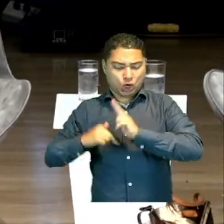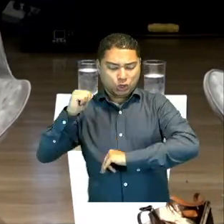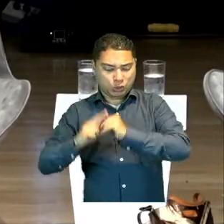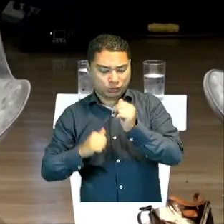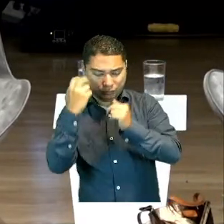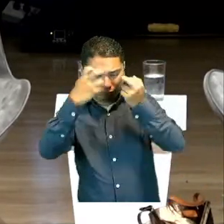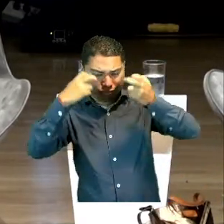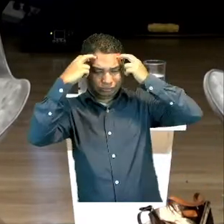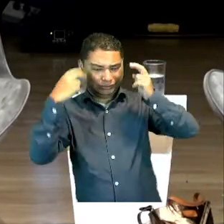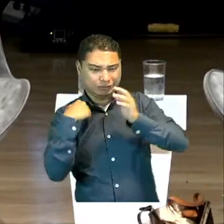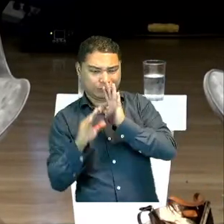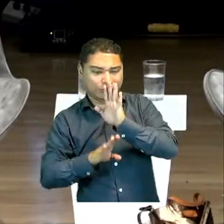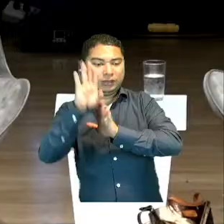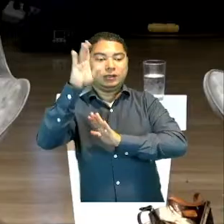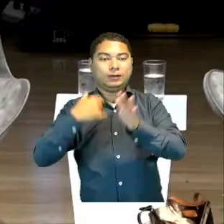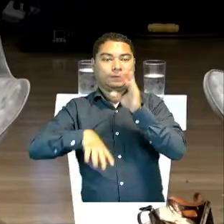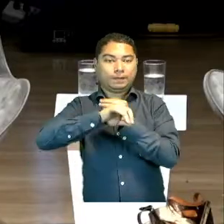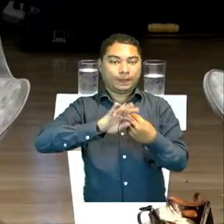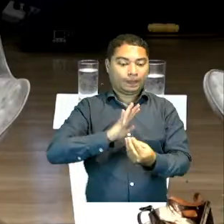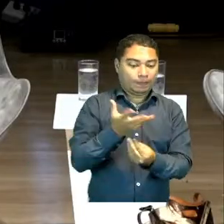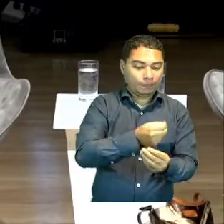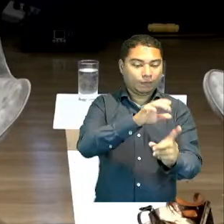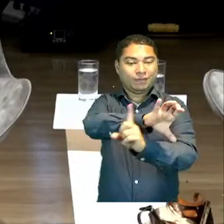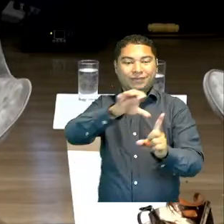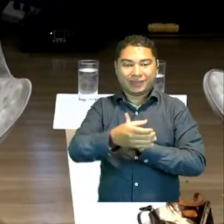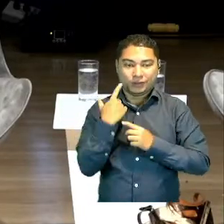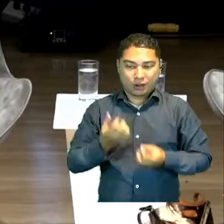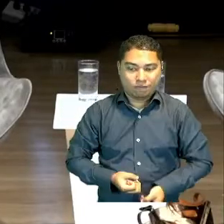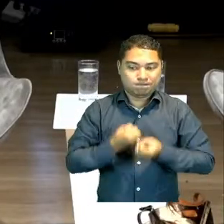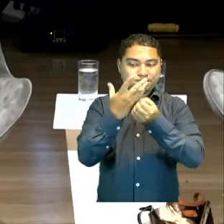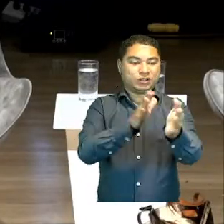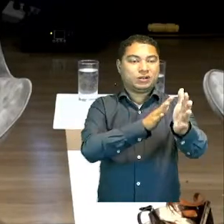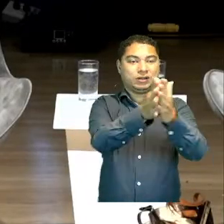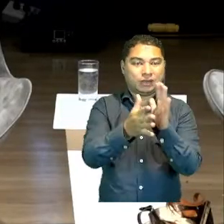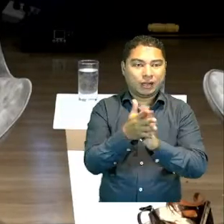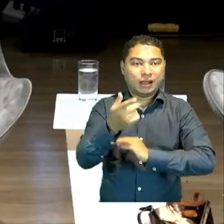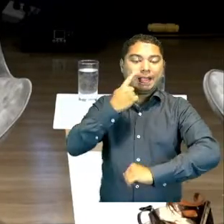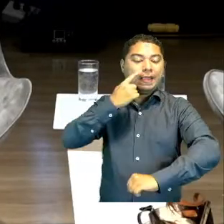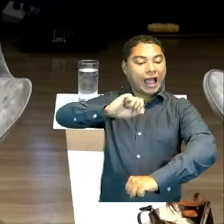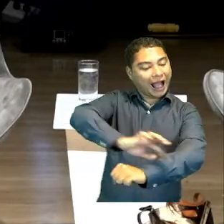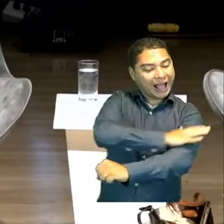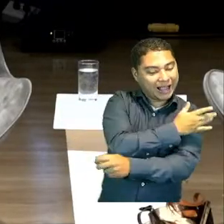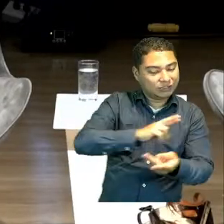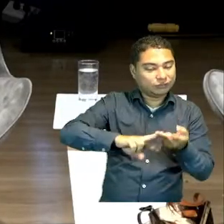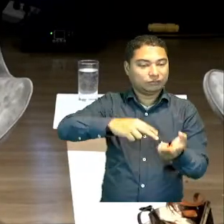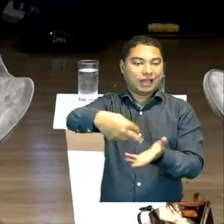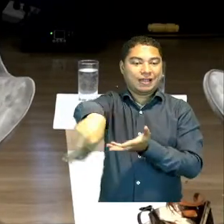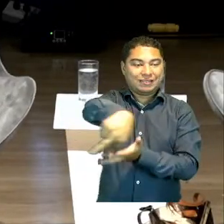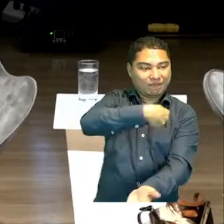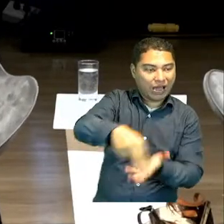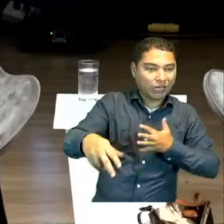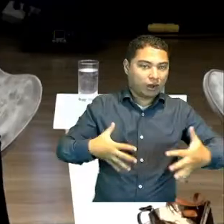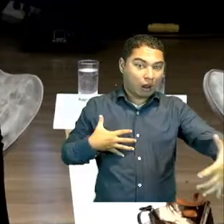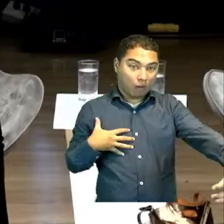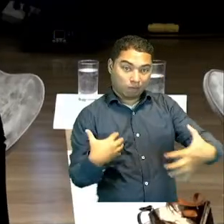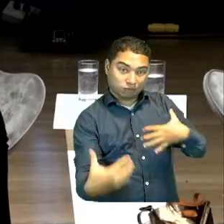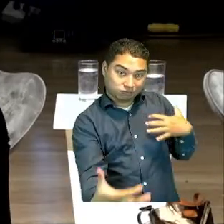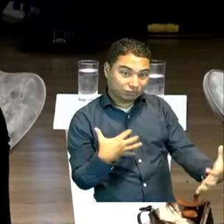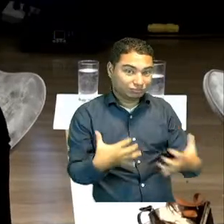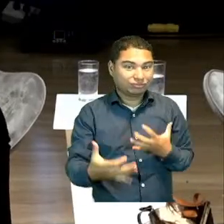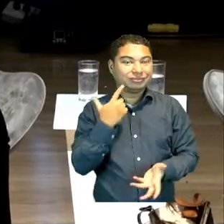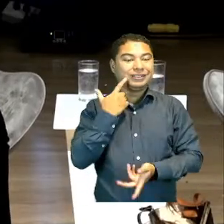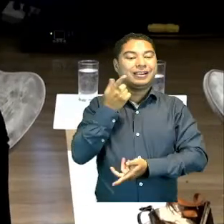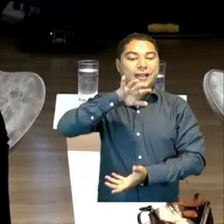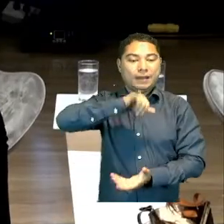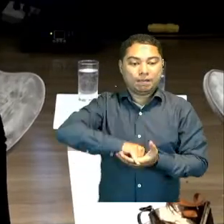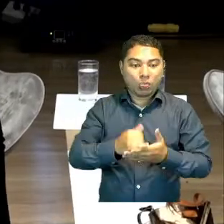also of transformation, and then move that to the political venue. And when we talk about artistic and cultural singing and dancing and